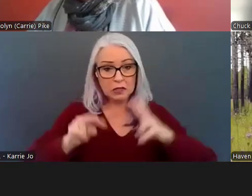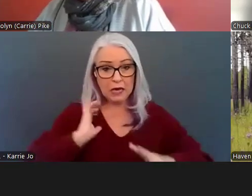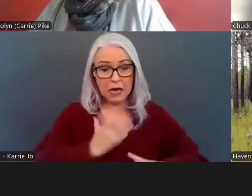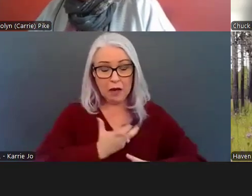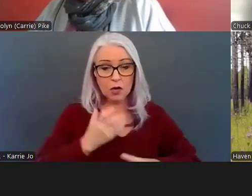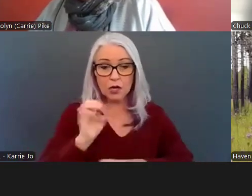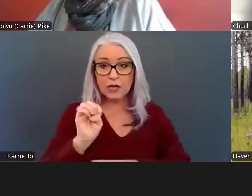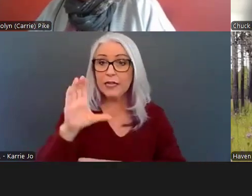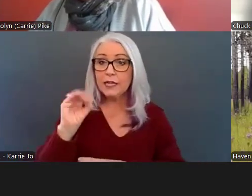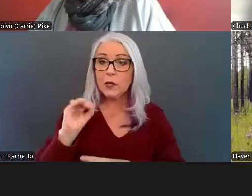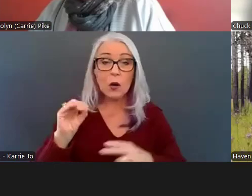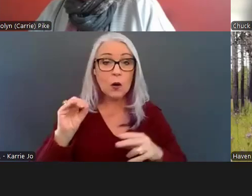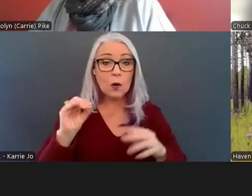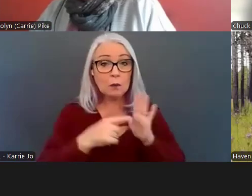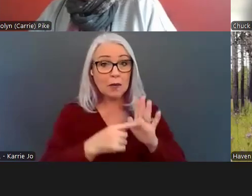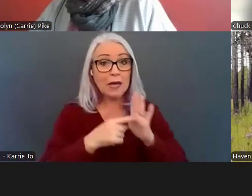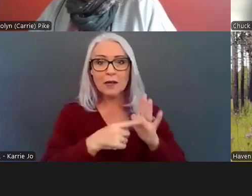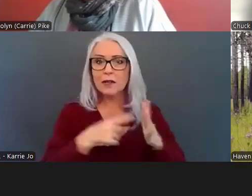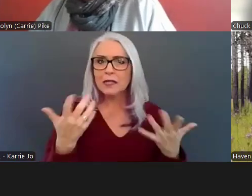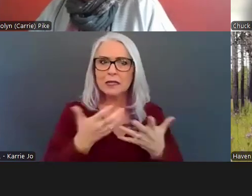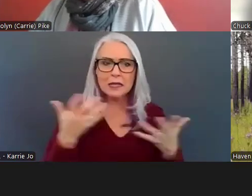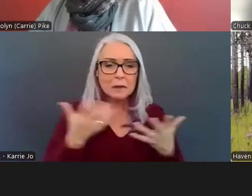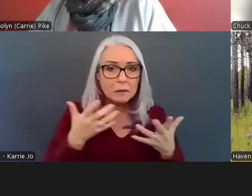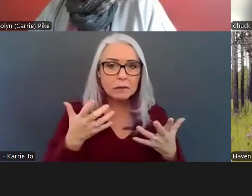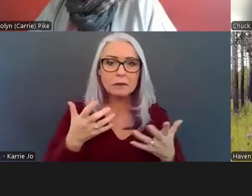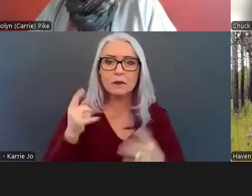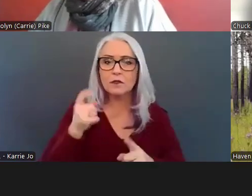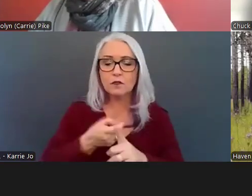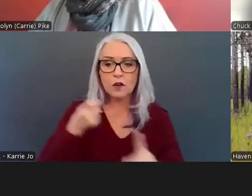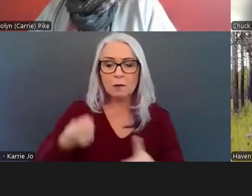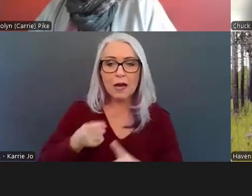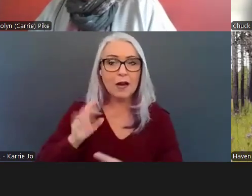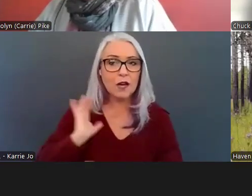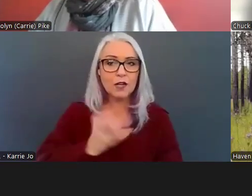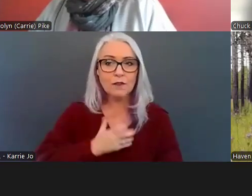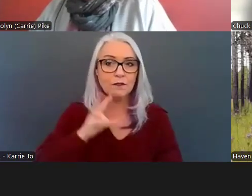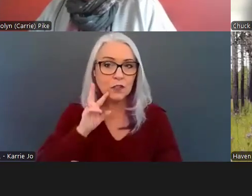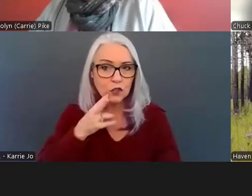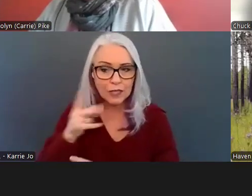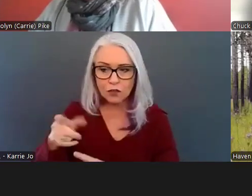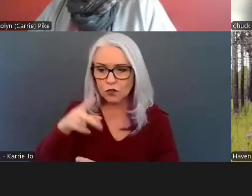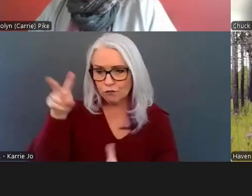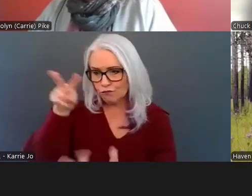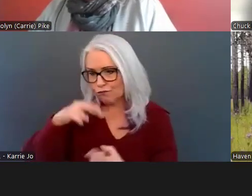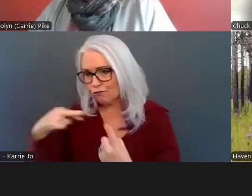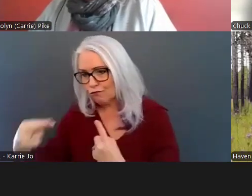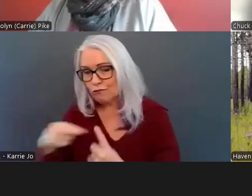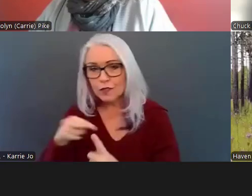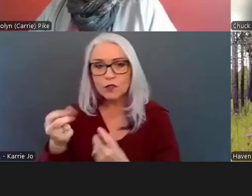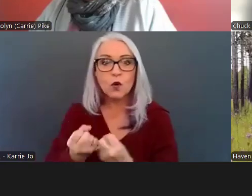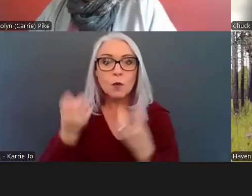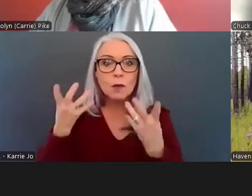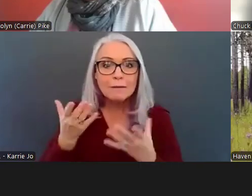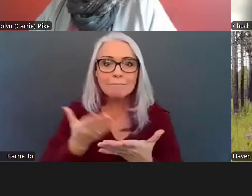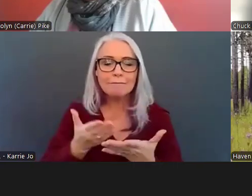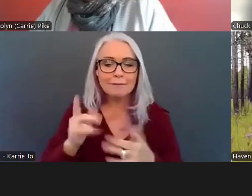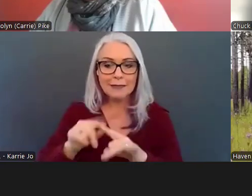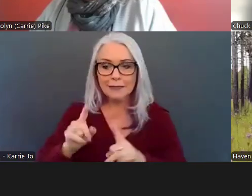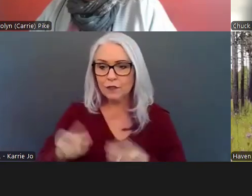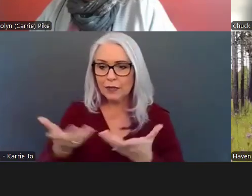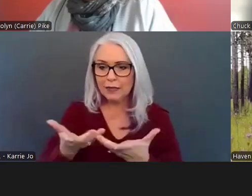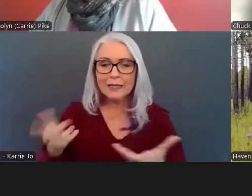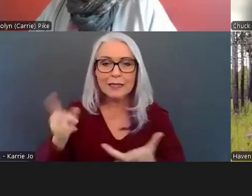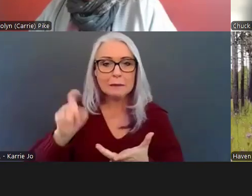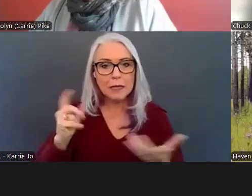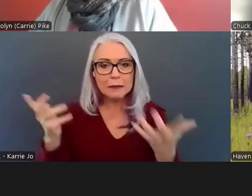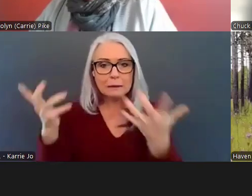most poorly modeled phenomena from the vegetation side, because it's so unpredictable. So many things need to come together. And so I think all the